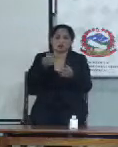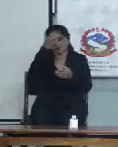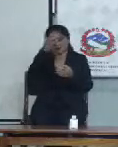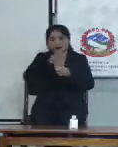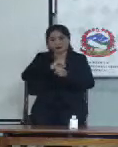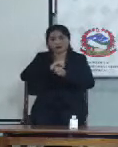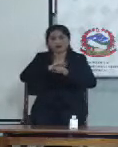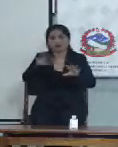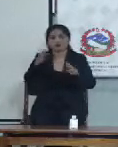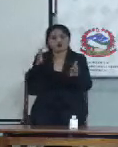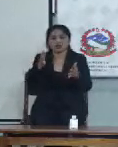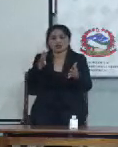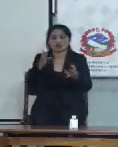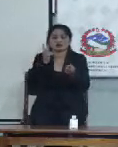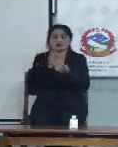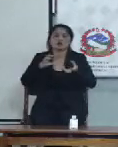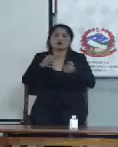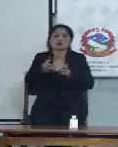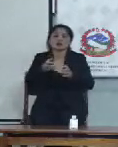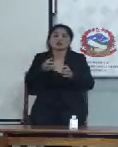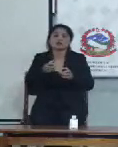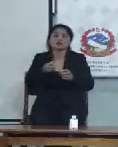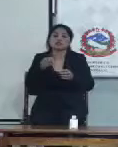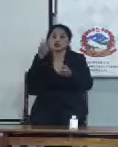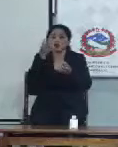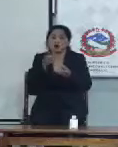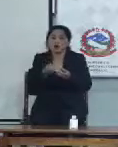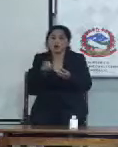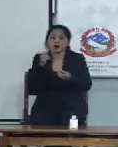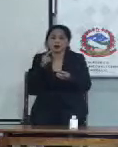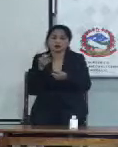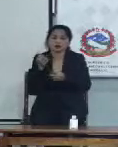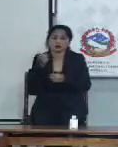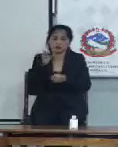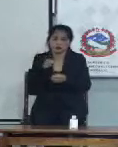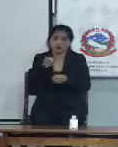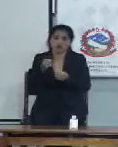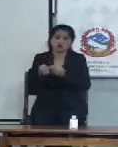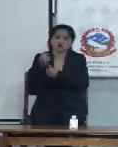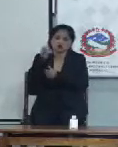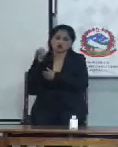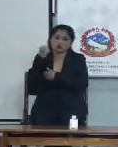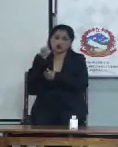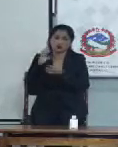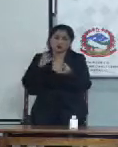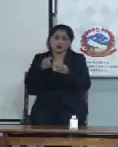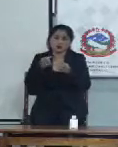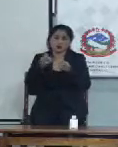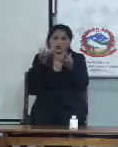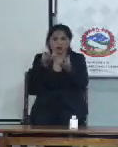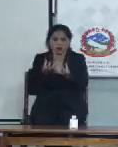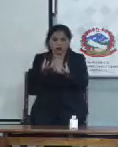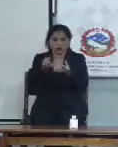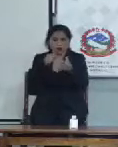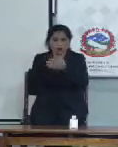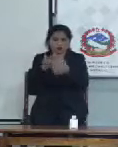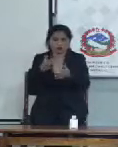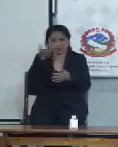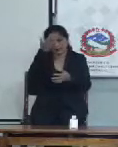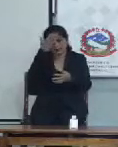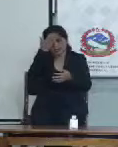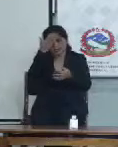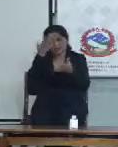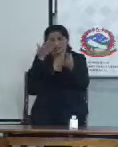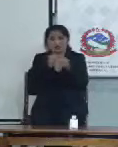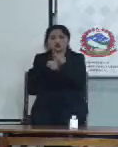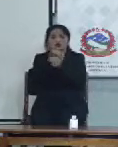technology. If there is no technology, then there is also risk of infection. So that's why we need